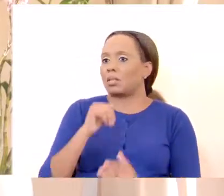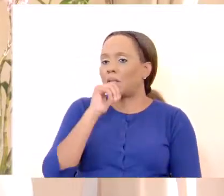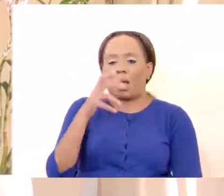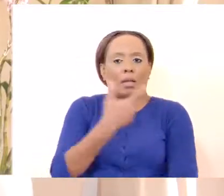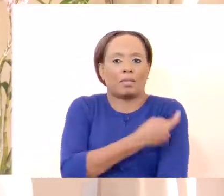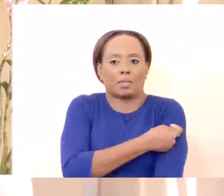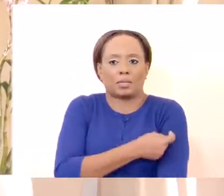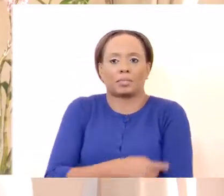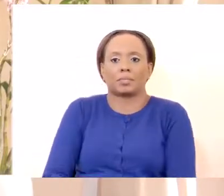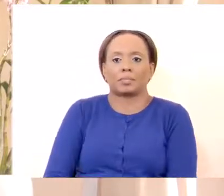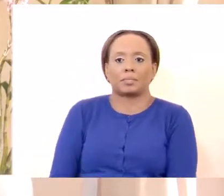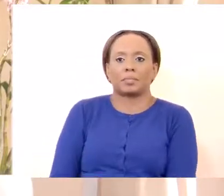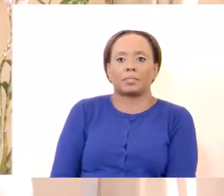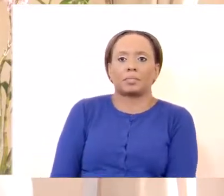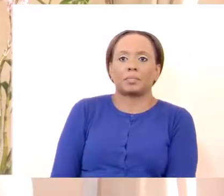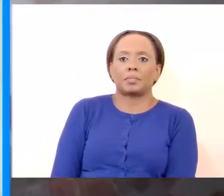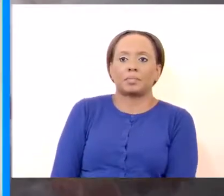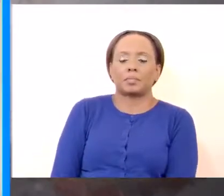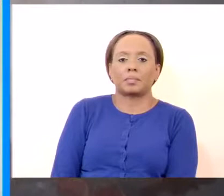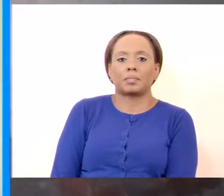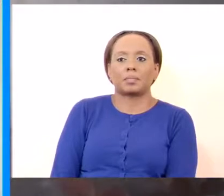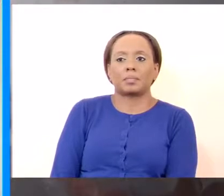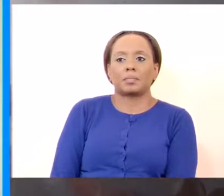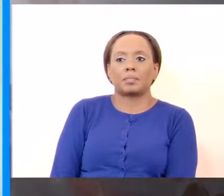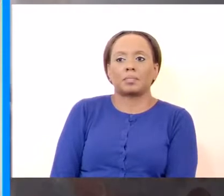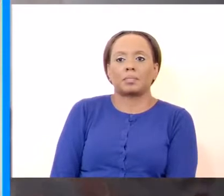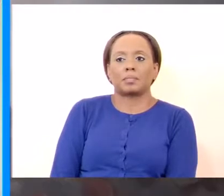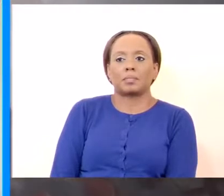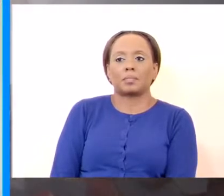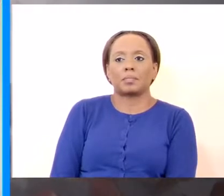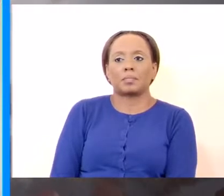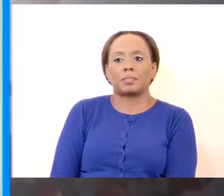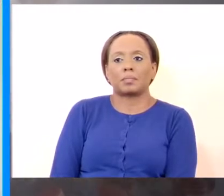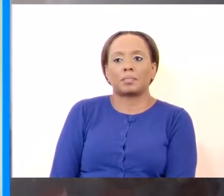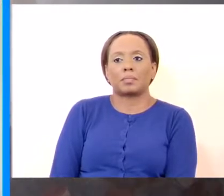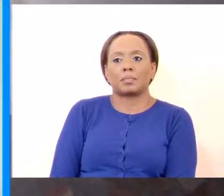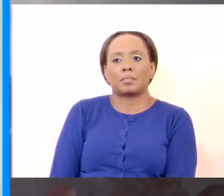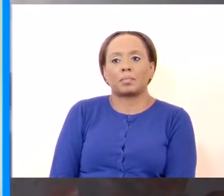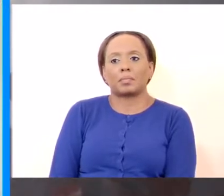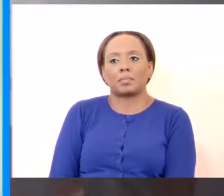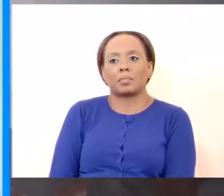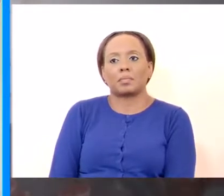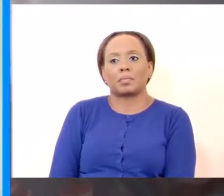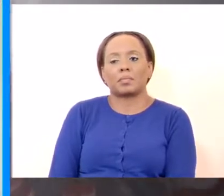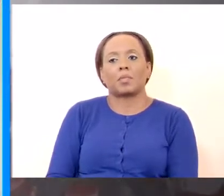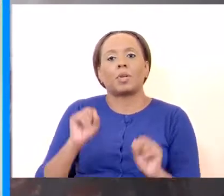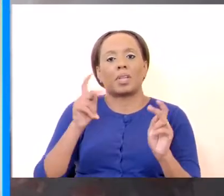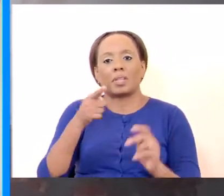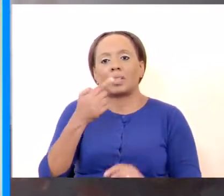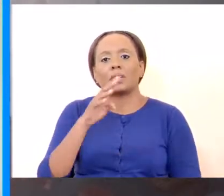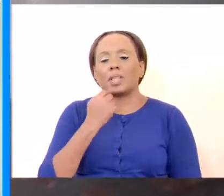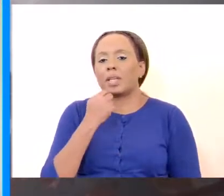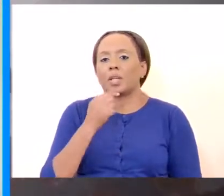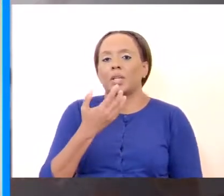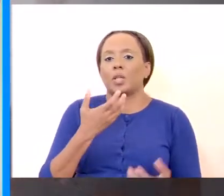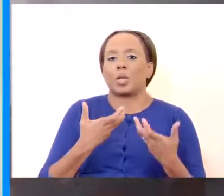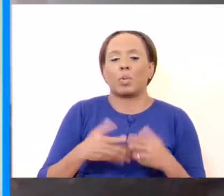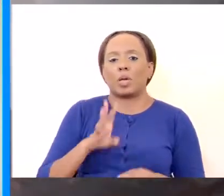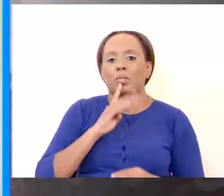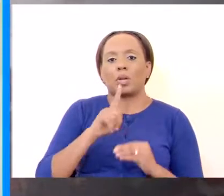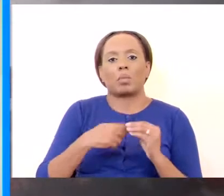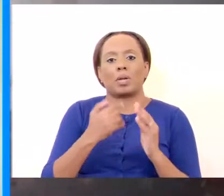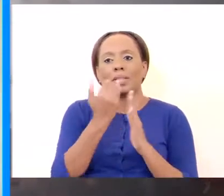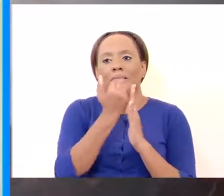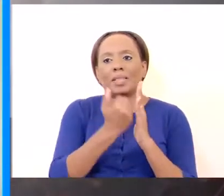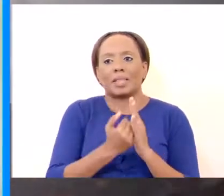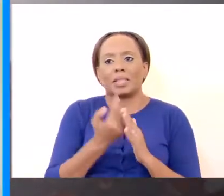The other question for me is about the list again that you don't want to talk about. You have said that it is under